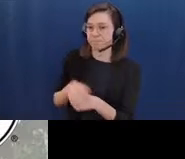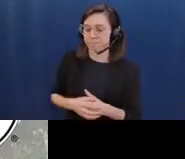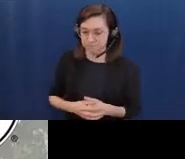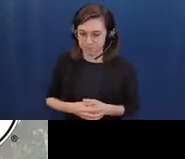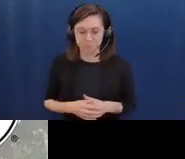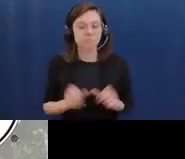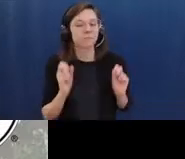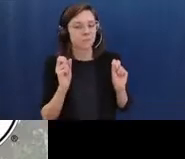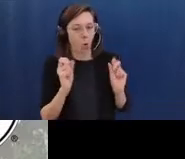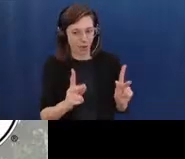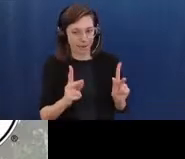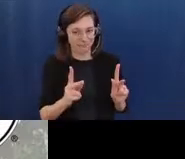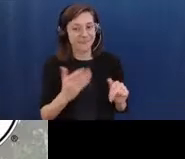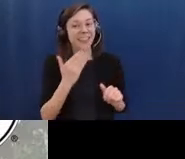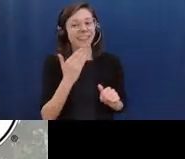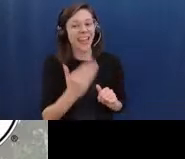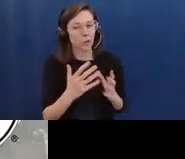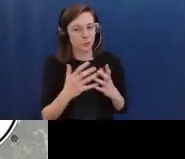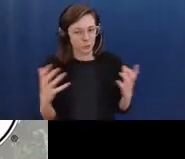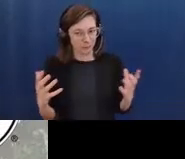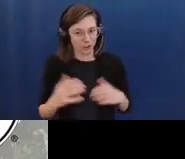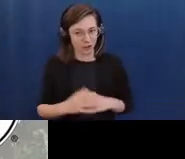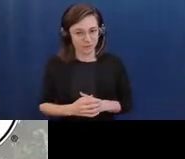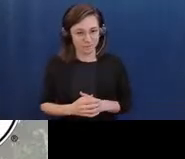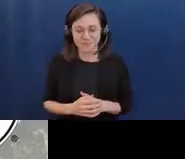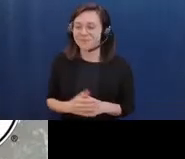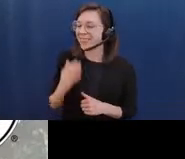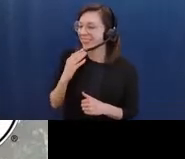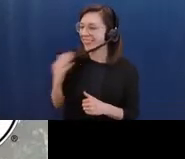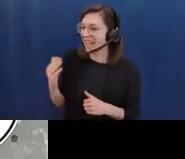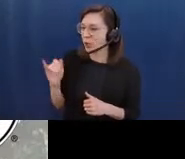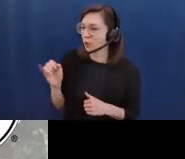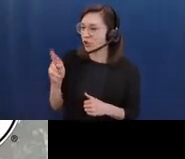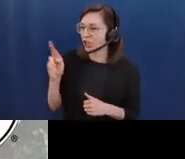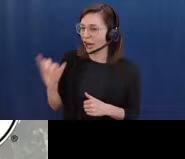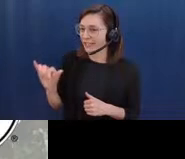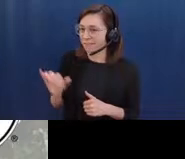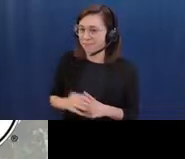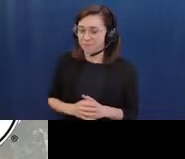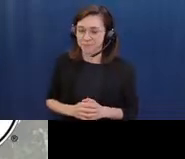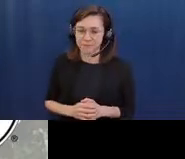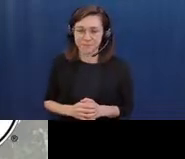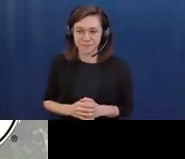Okay. Thank you very much. Thank you very much, Jerry.